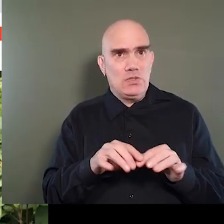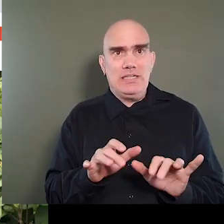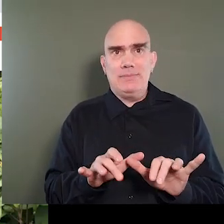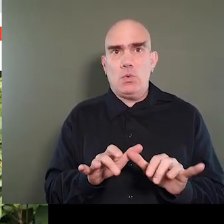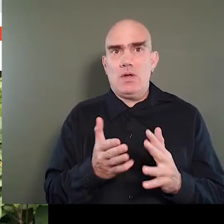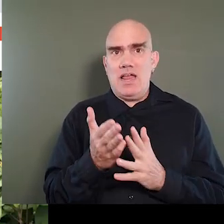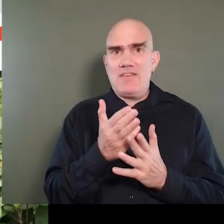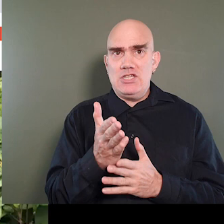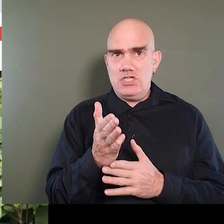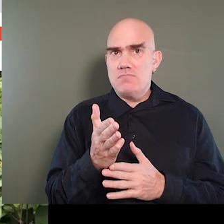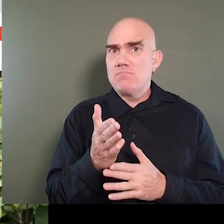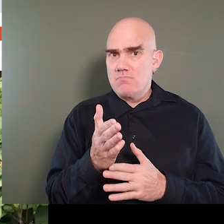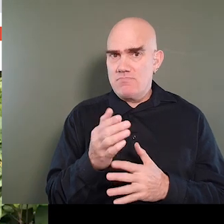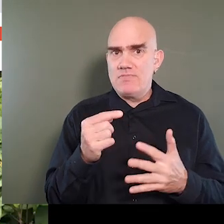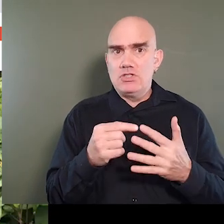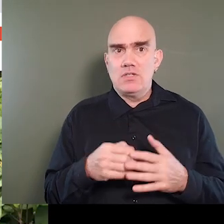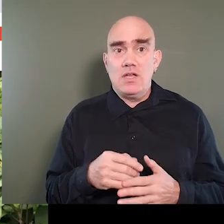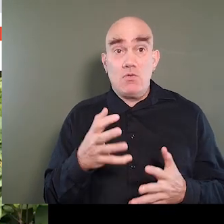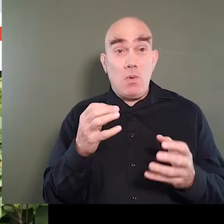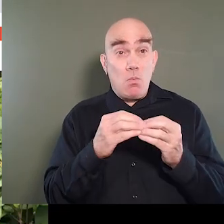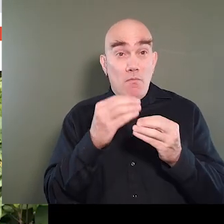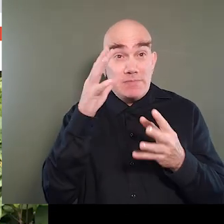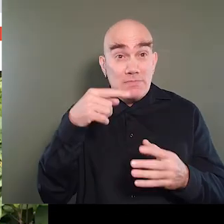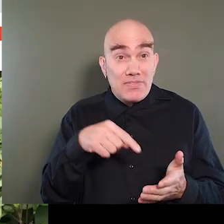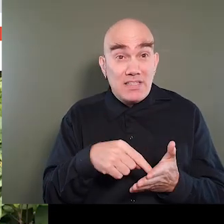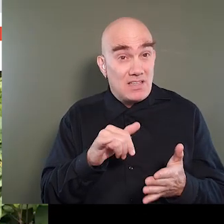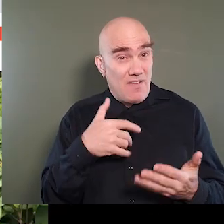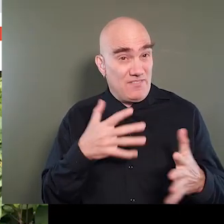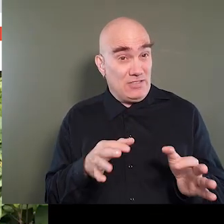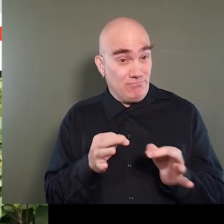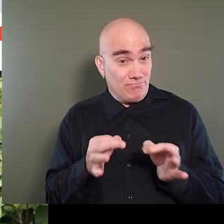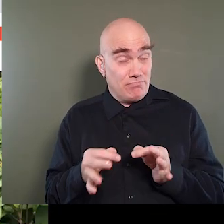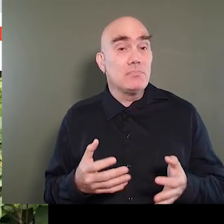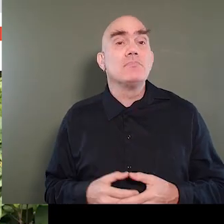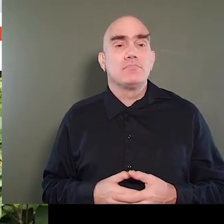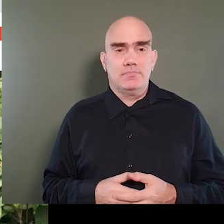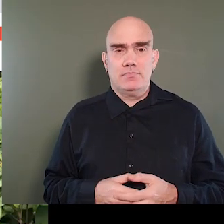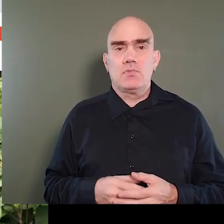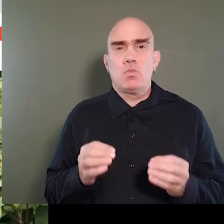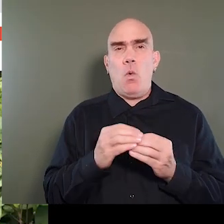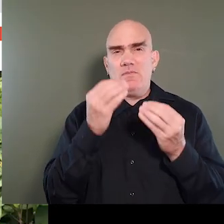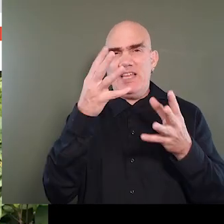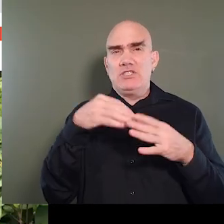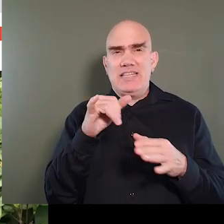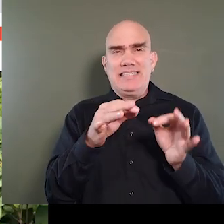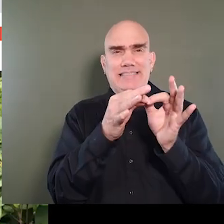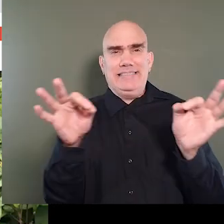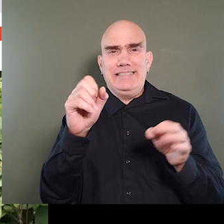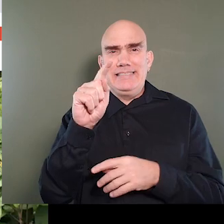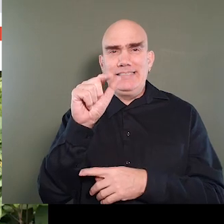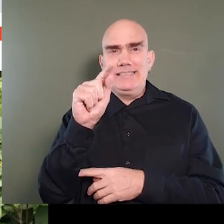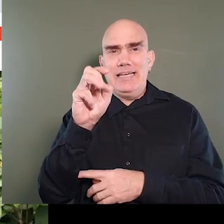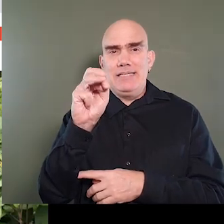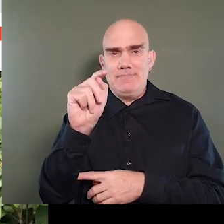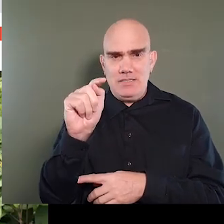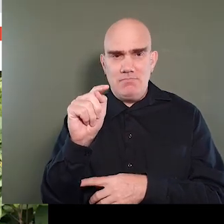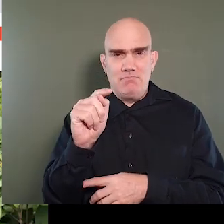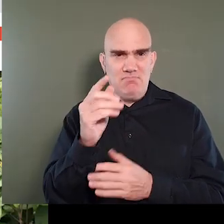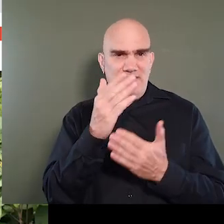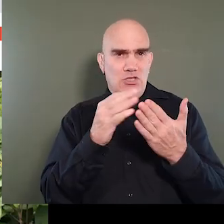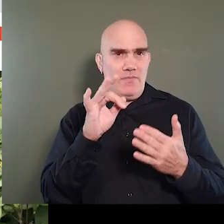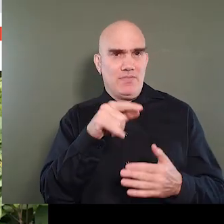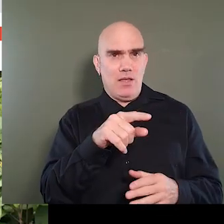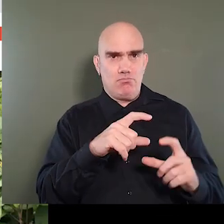selection. And if you would like more information about this, as I already stated, there is more information in the statement section of